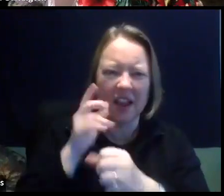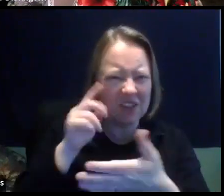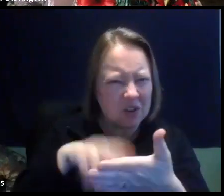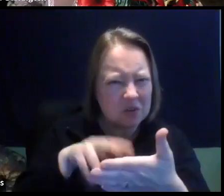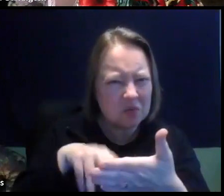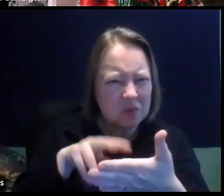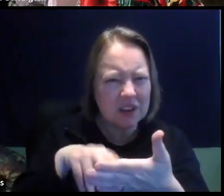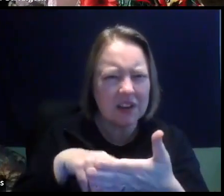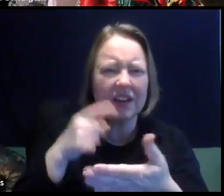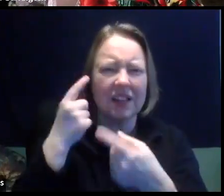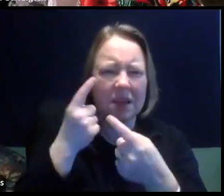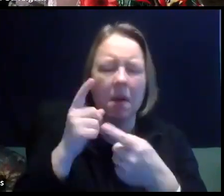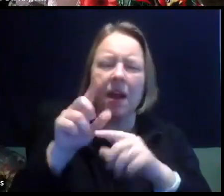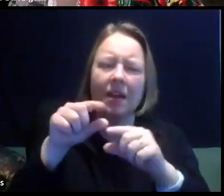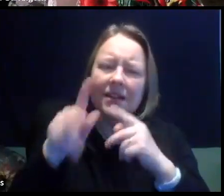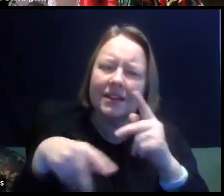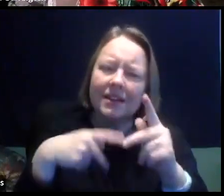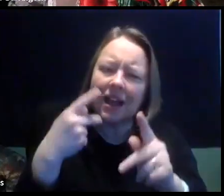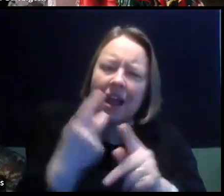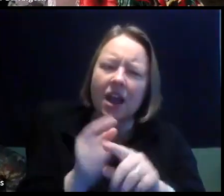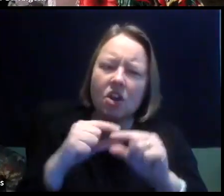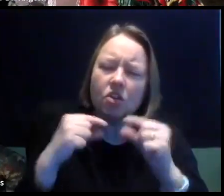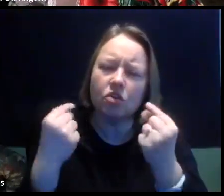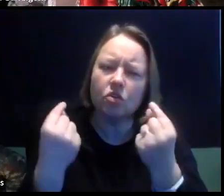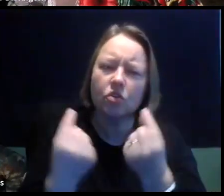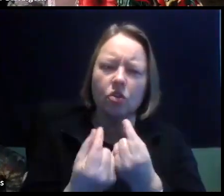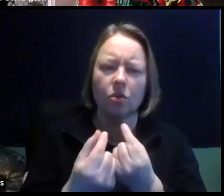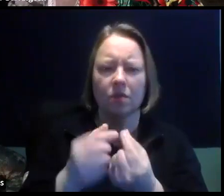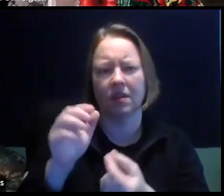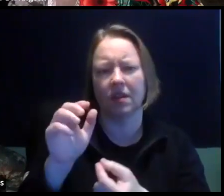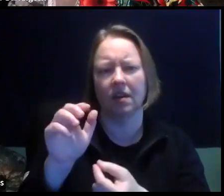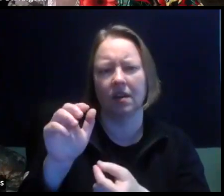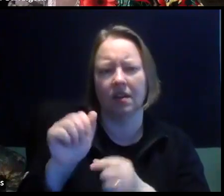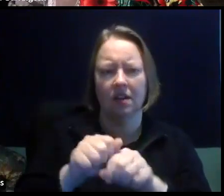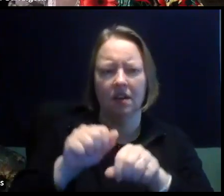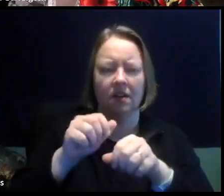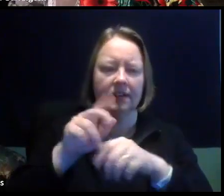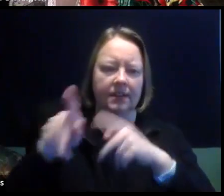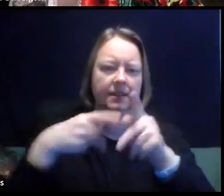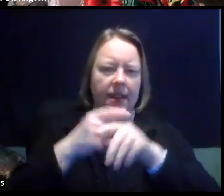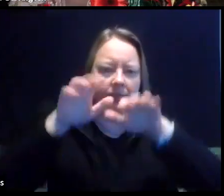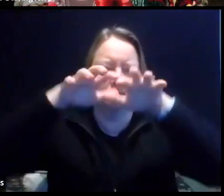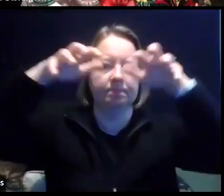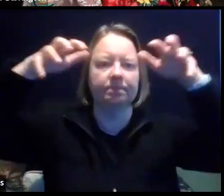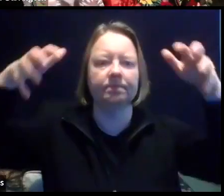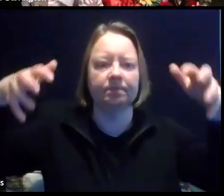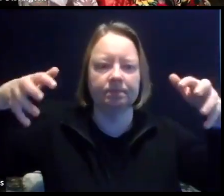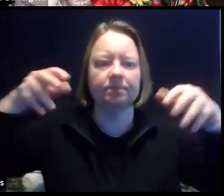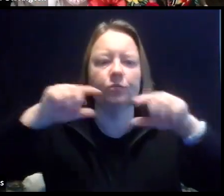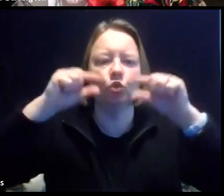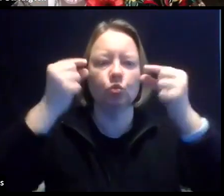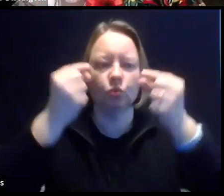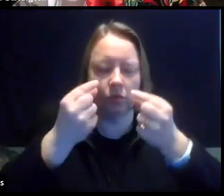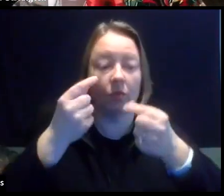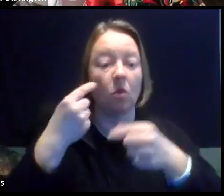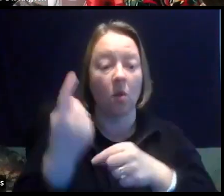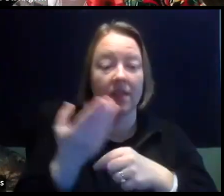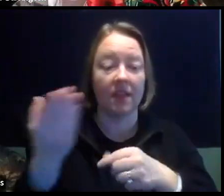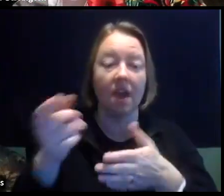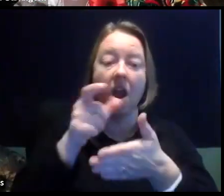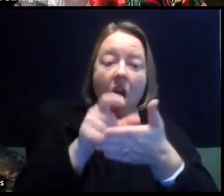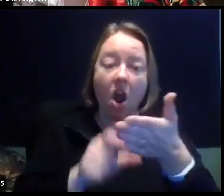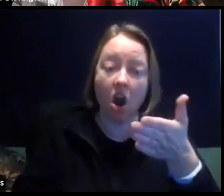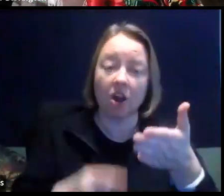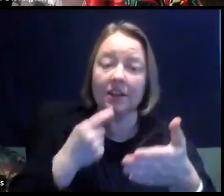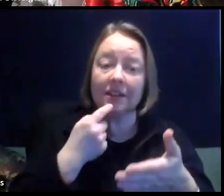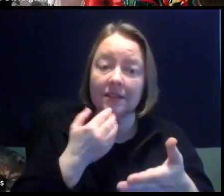the types and groups, the archetypes of whole groups I can put under certain things. But one thing that this article did extremely